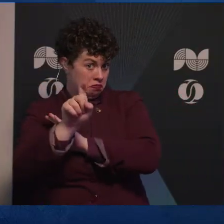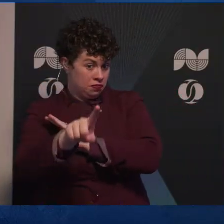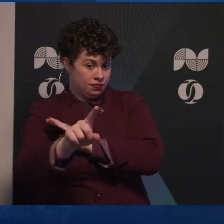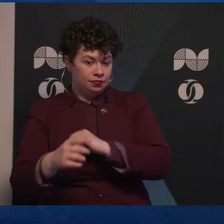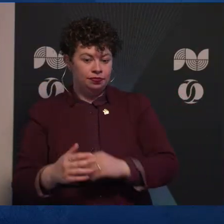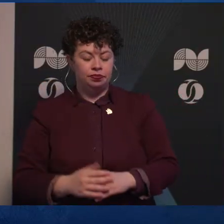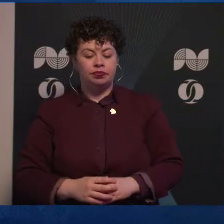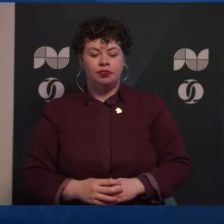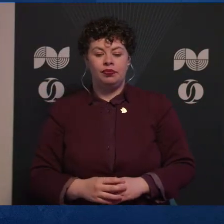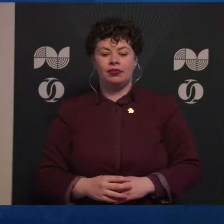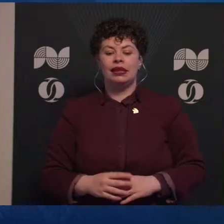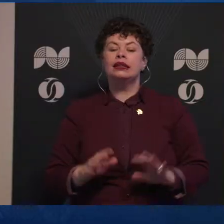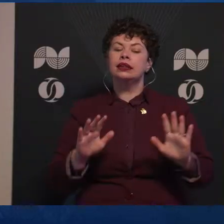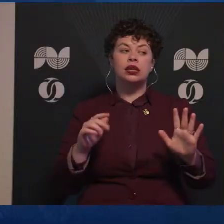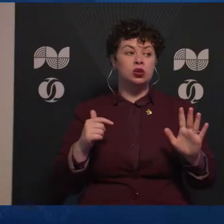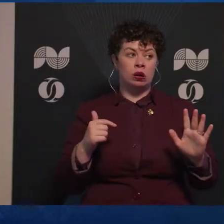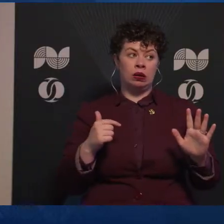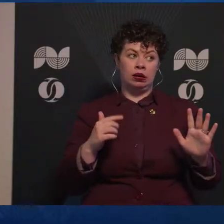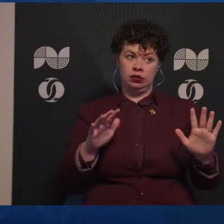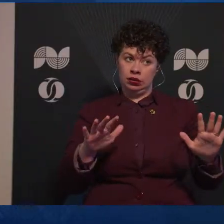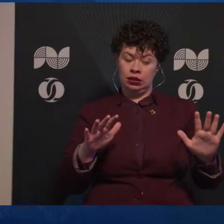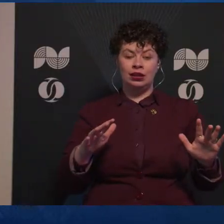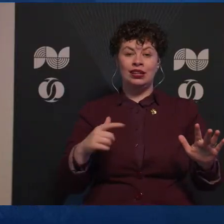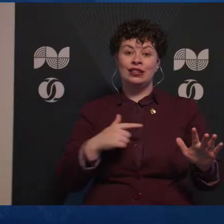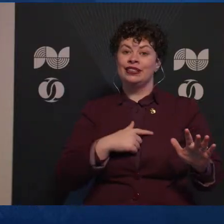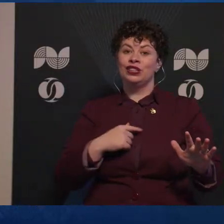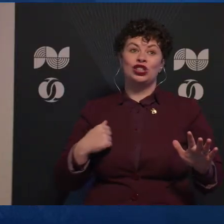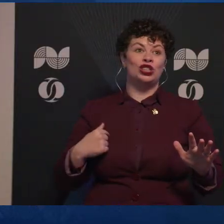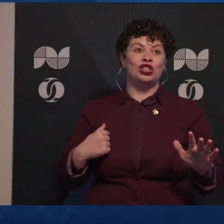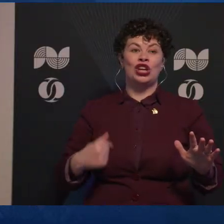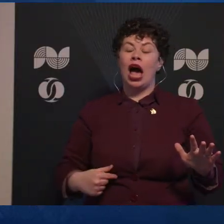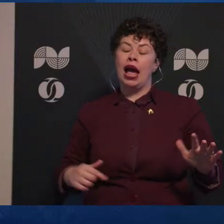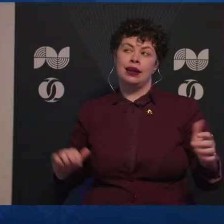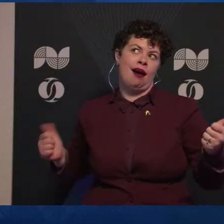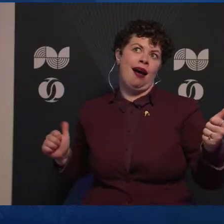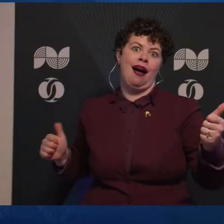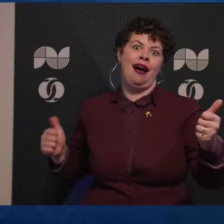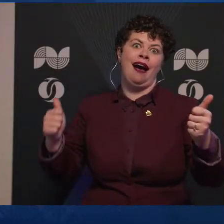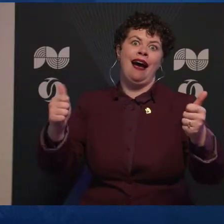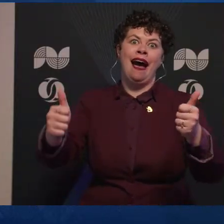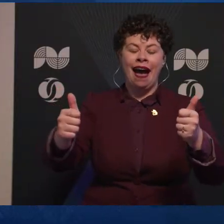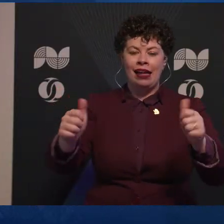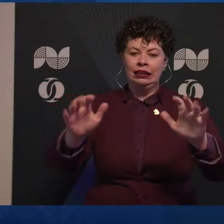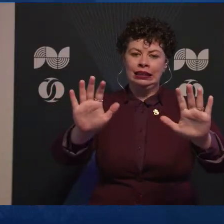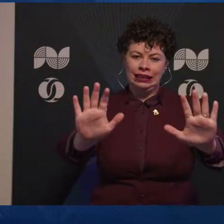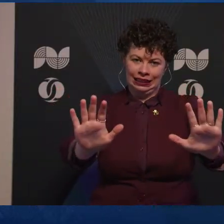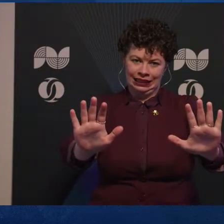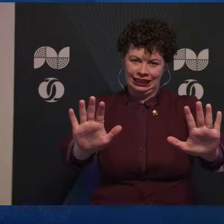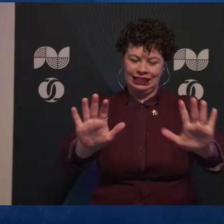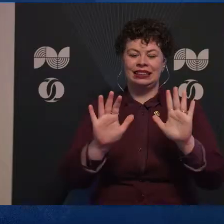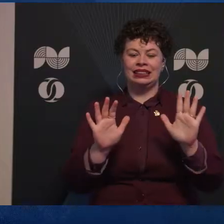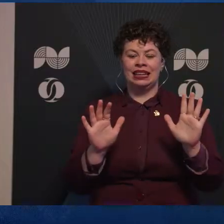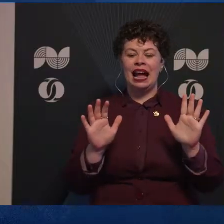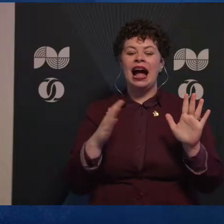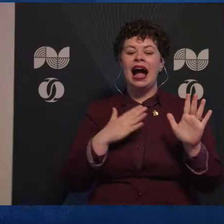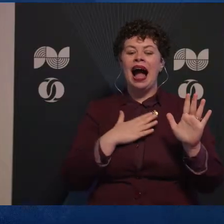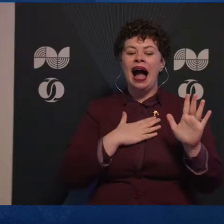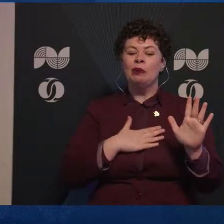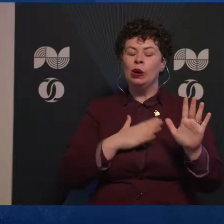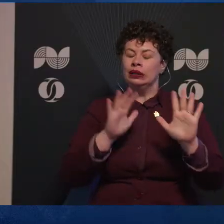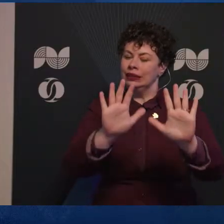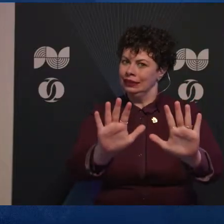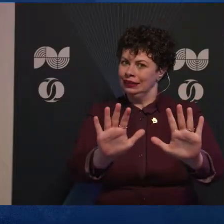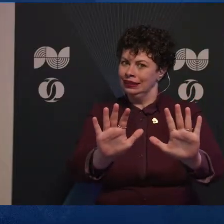as the person that claims that China has excessively caught up, let me strongly rebut that. Okay, I'm